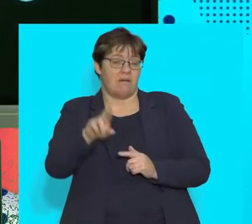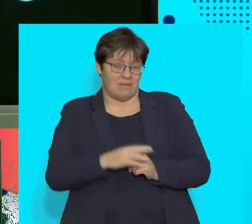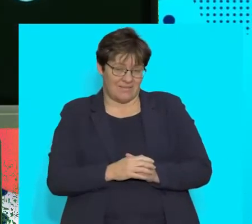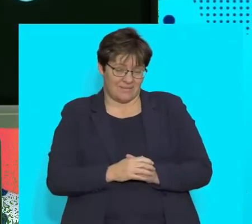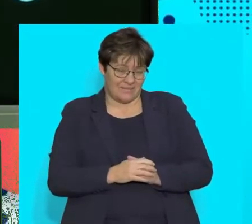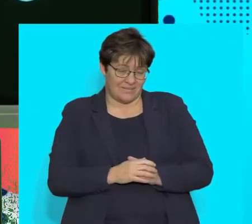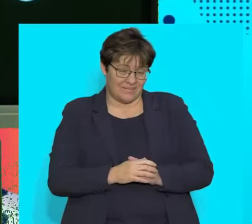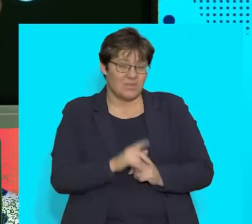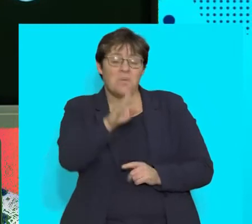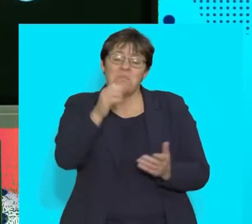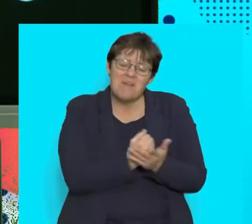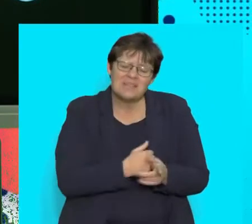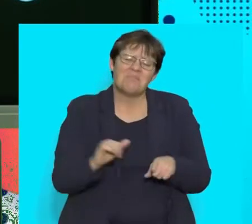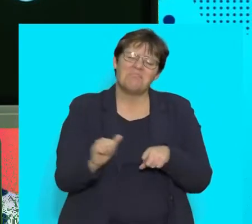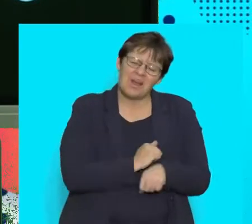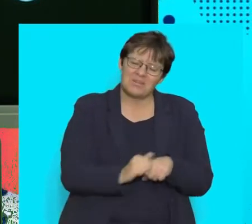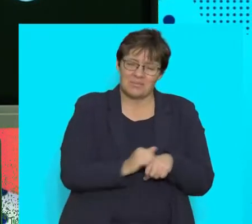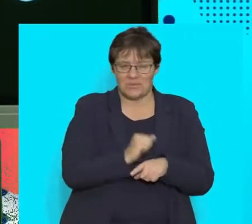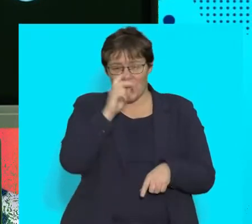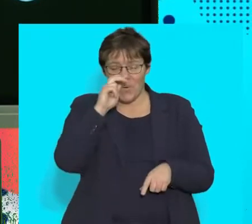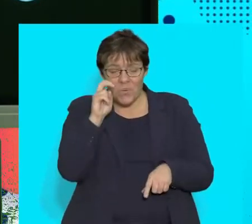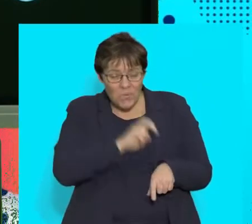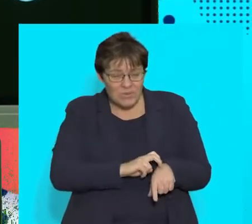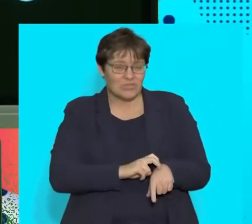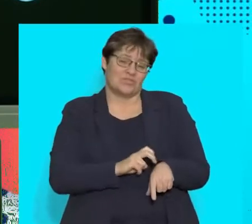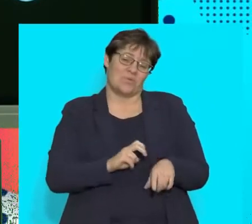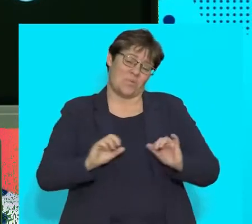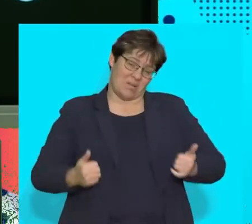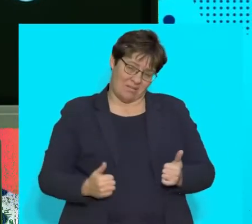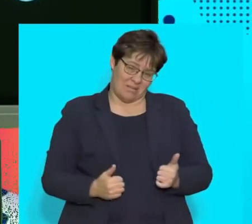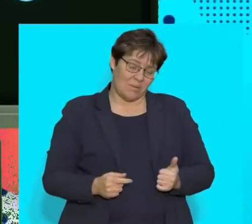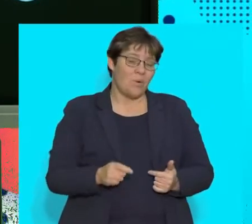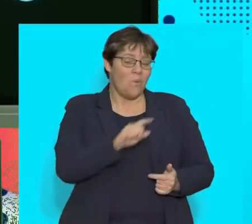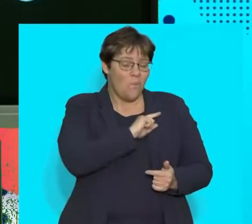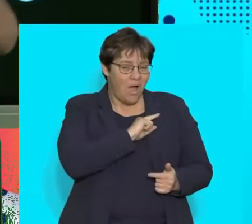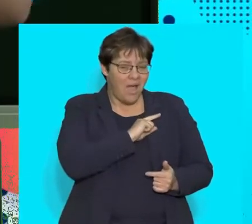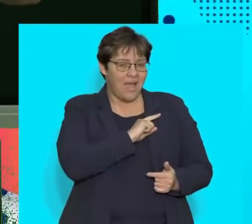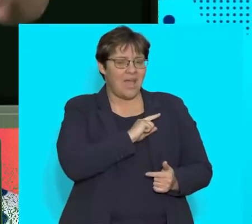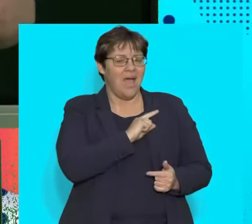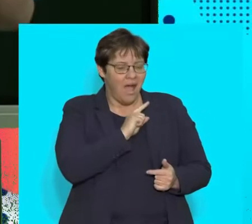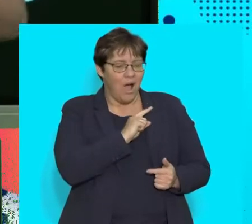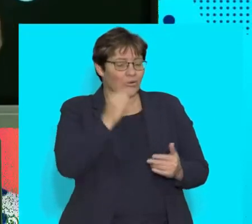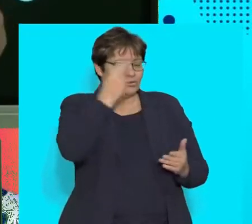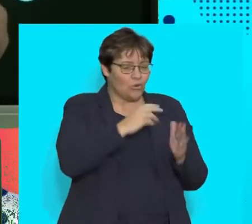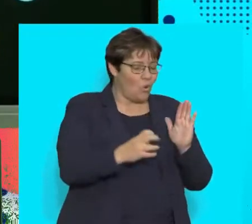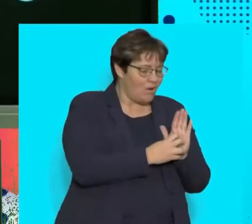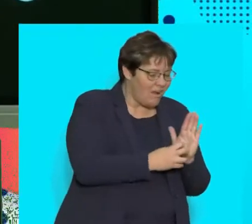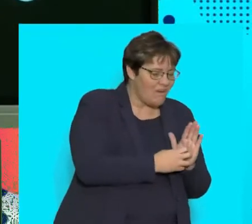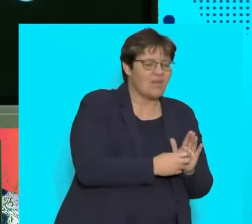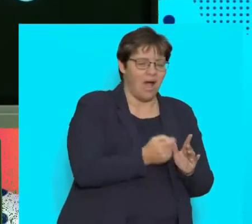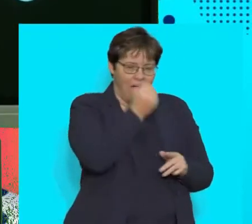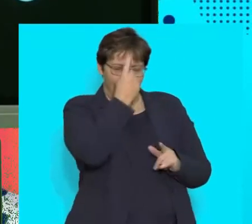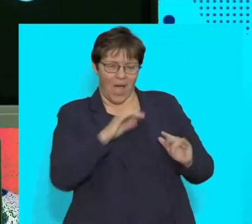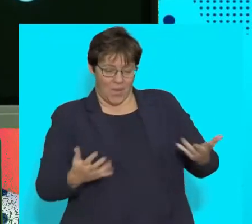well. You've got to practice in drawing graphs, and it is a very important idea, but there's so much more to learn about